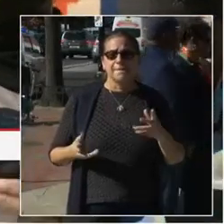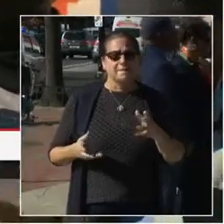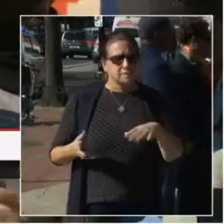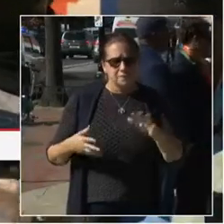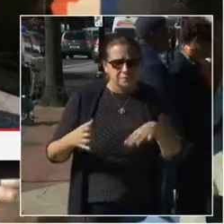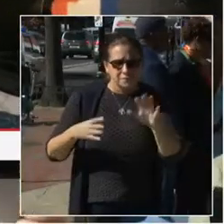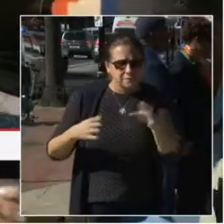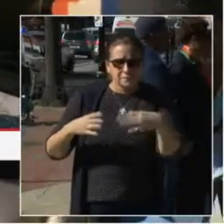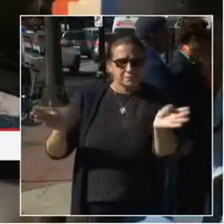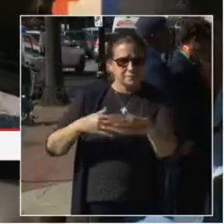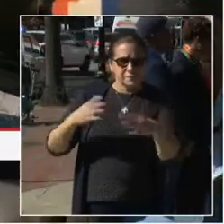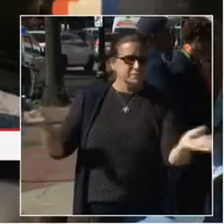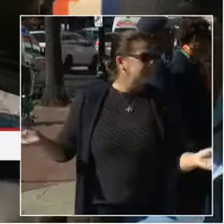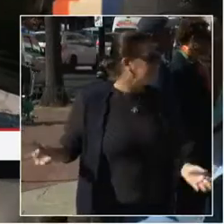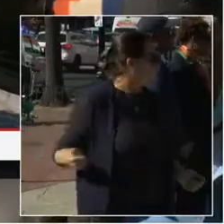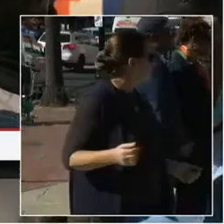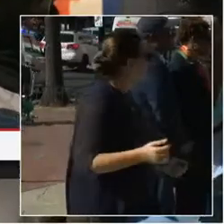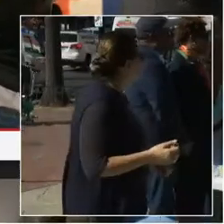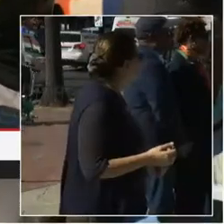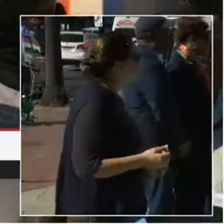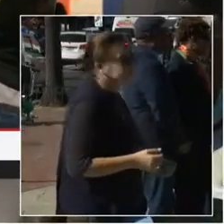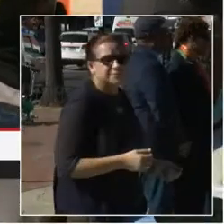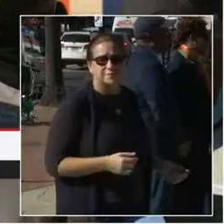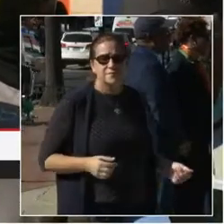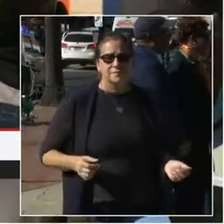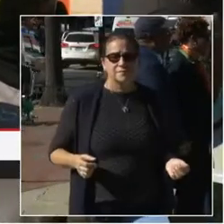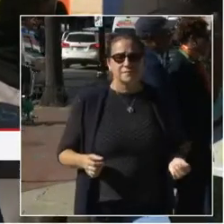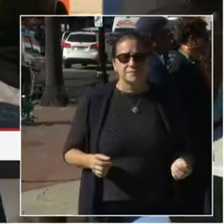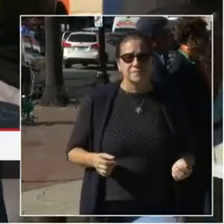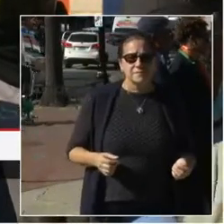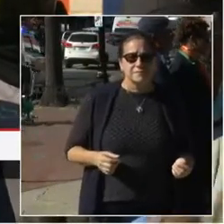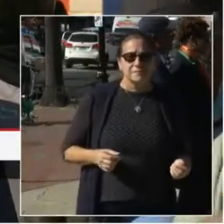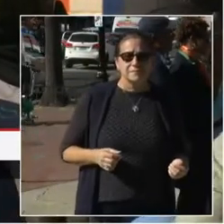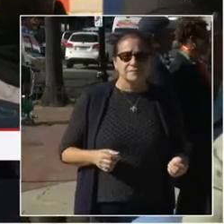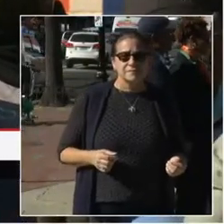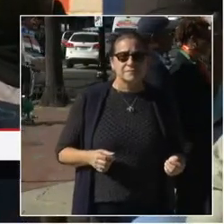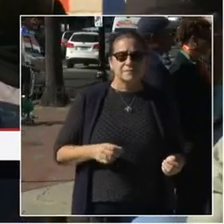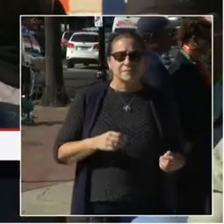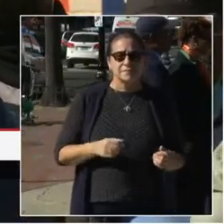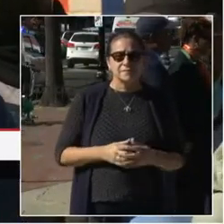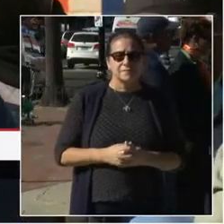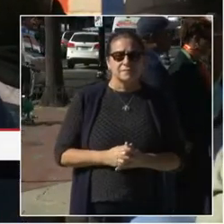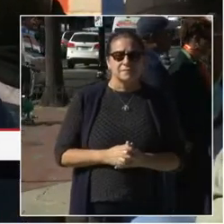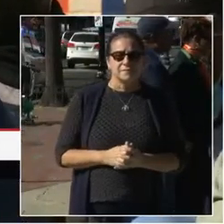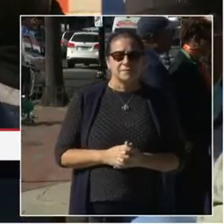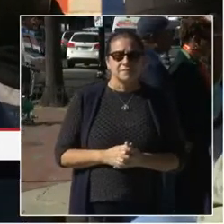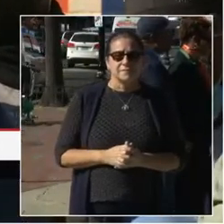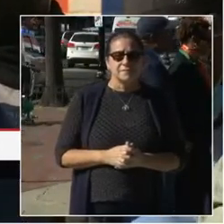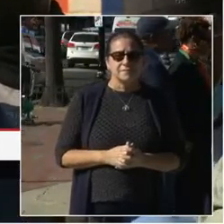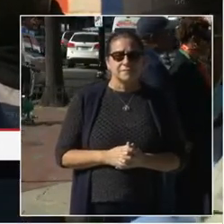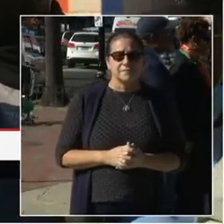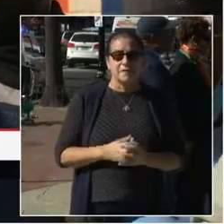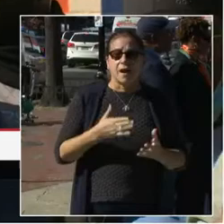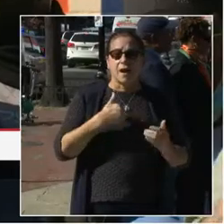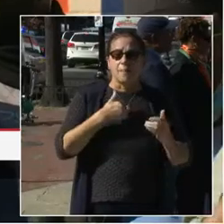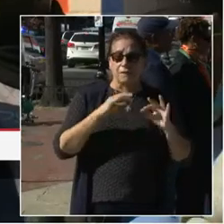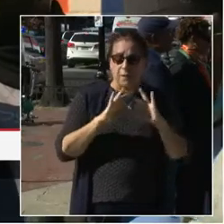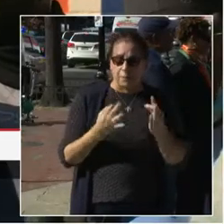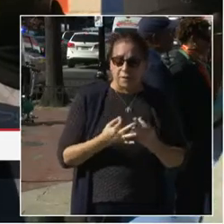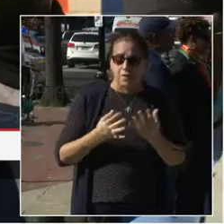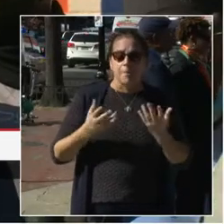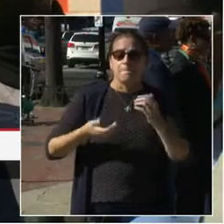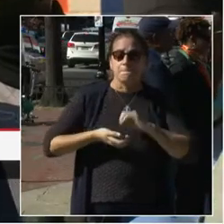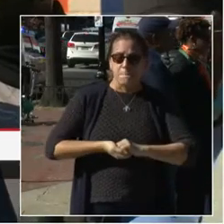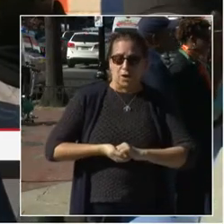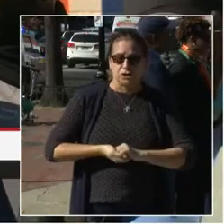Me and my sister, we always argue and bicker, but we love each other so much. Our family bond is so strong, and I'm just thankful for you all. I'm